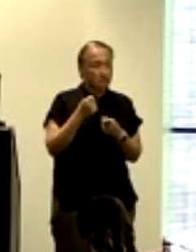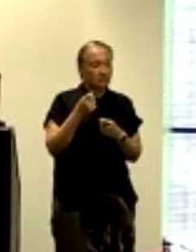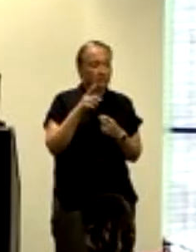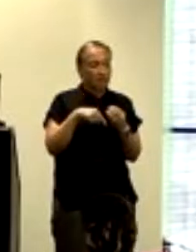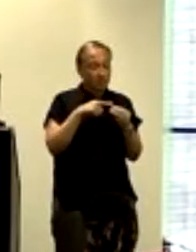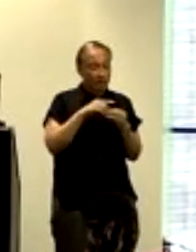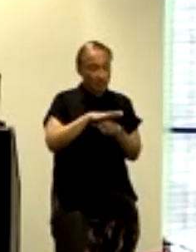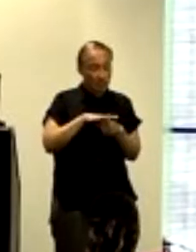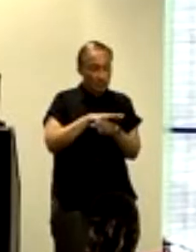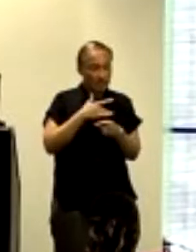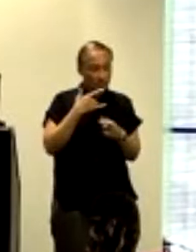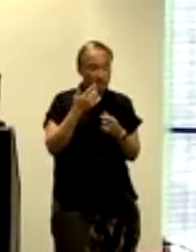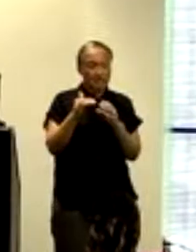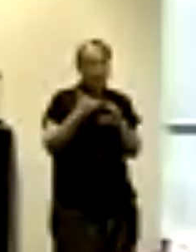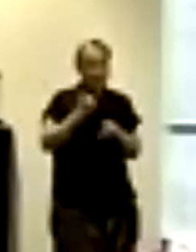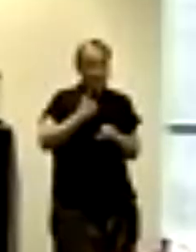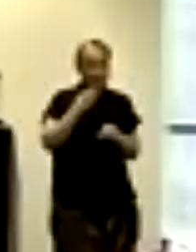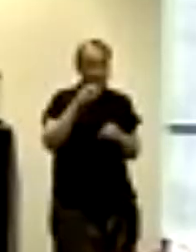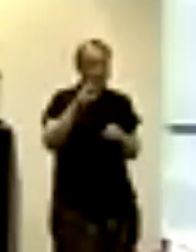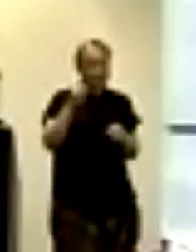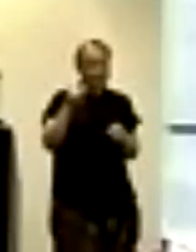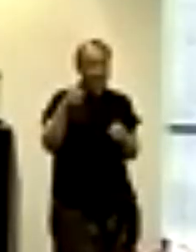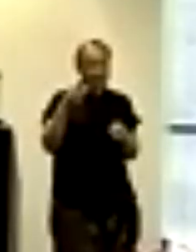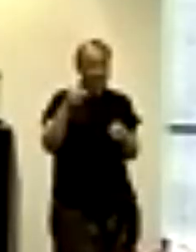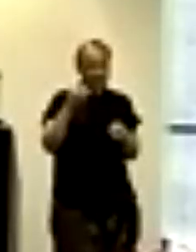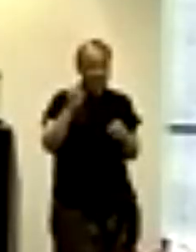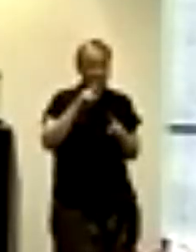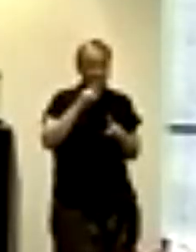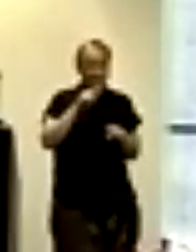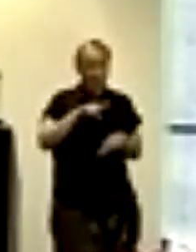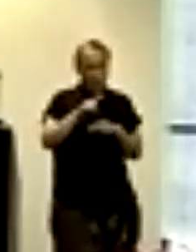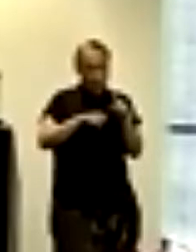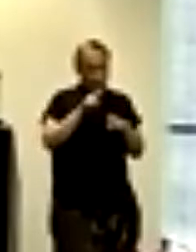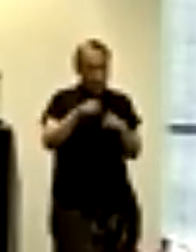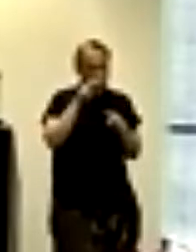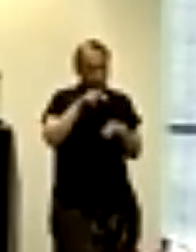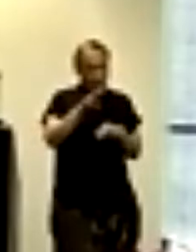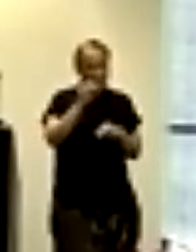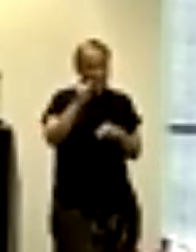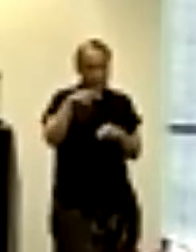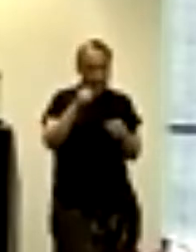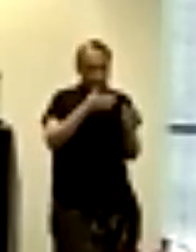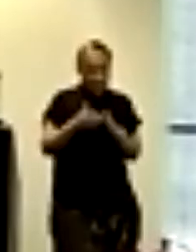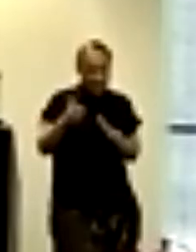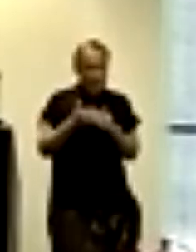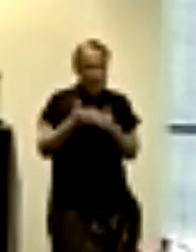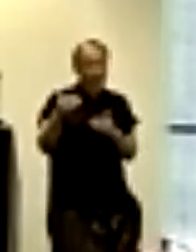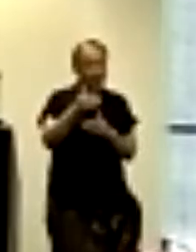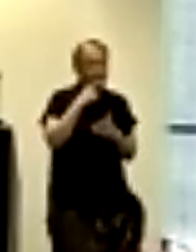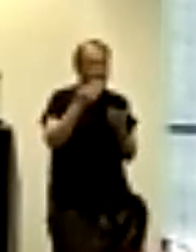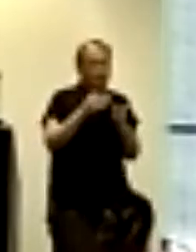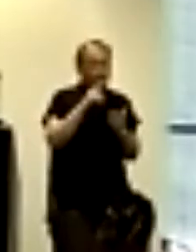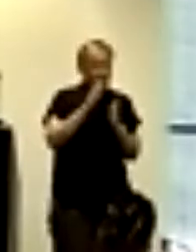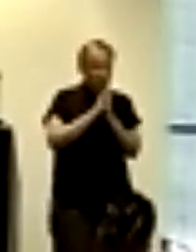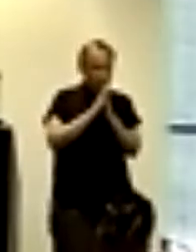about the location, feel free to email myself or Stephanie. We can answer those questions. Look at your maps, plan ahead. There may